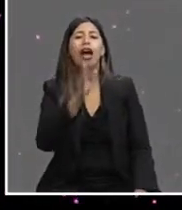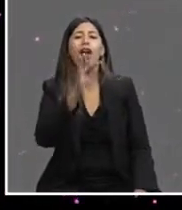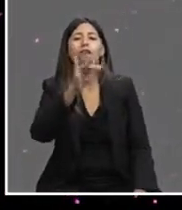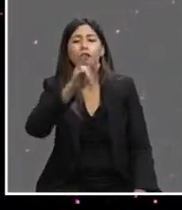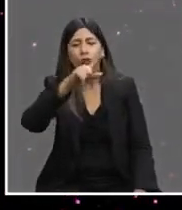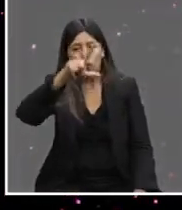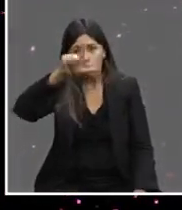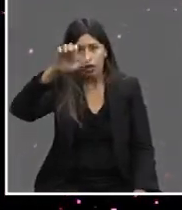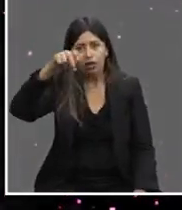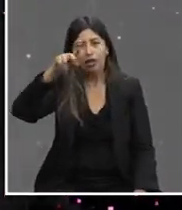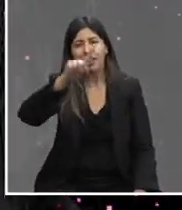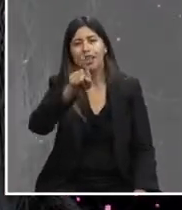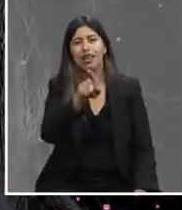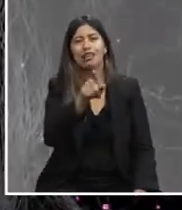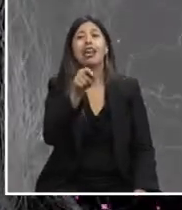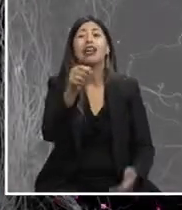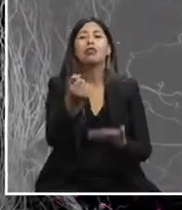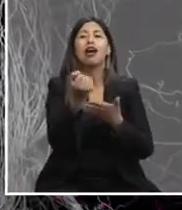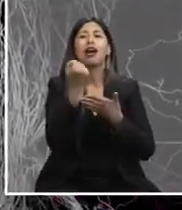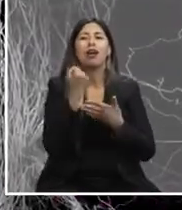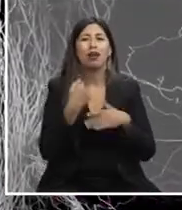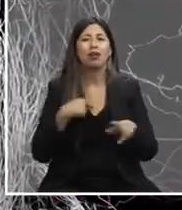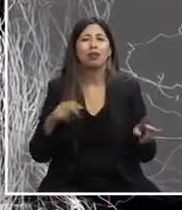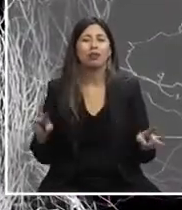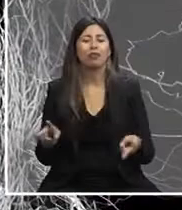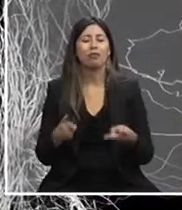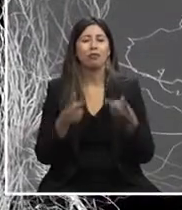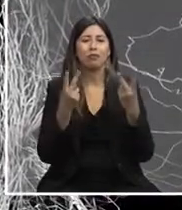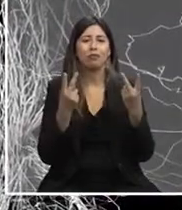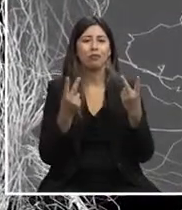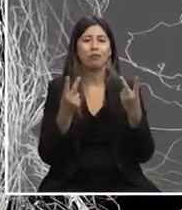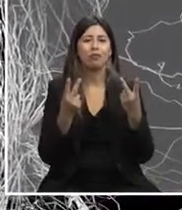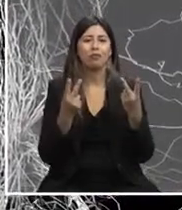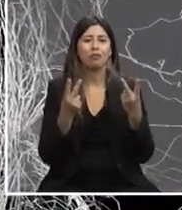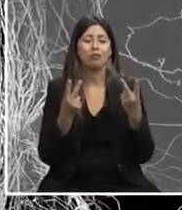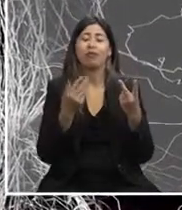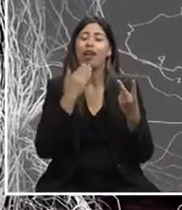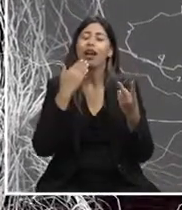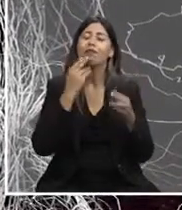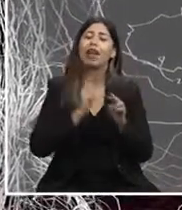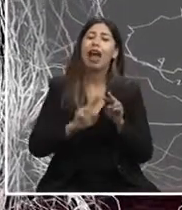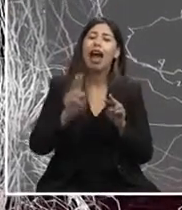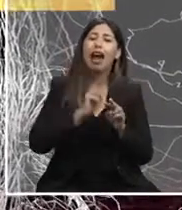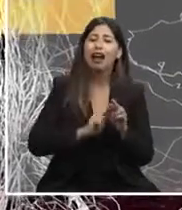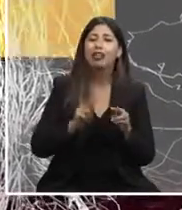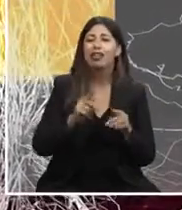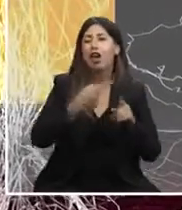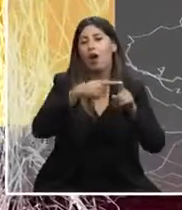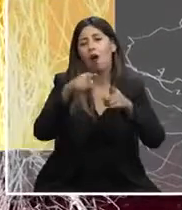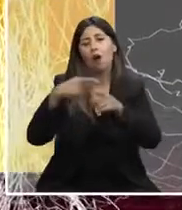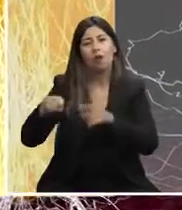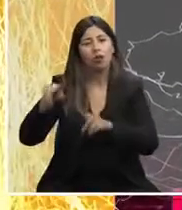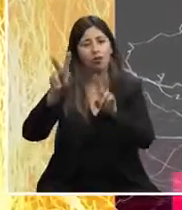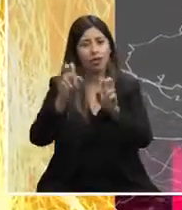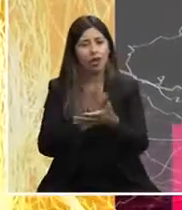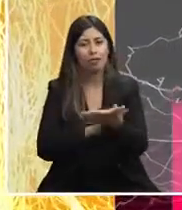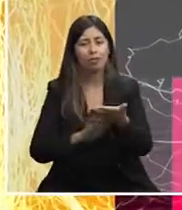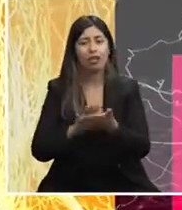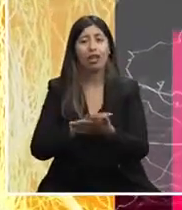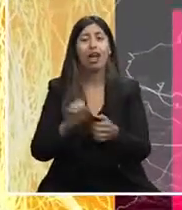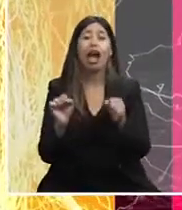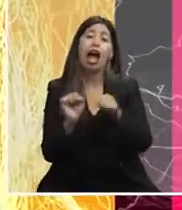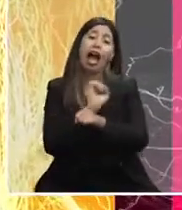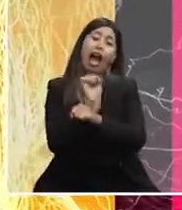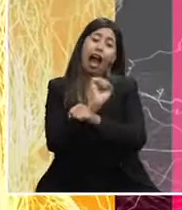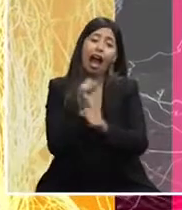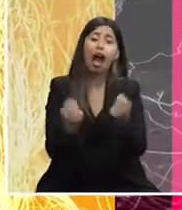the 10th dress or pair of shoes only give temporary pleasure, the use of mindfulness resets the threshold